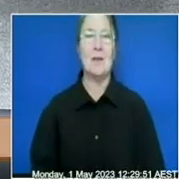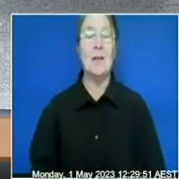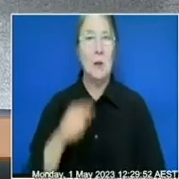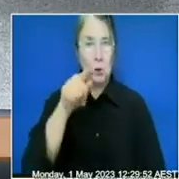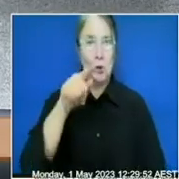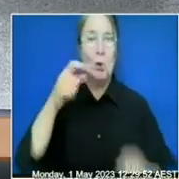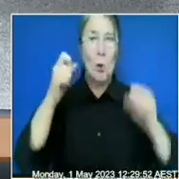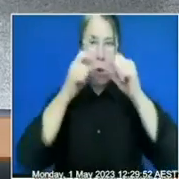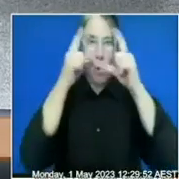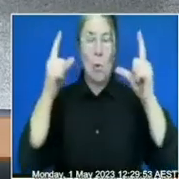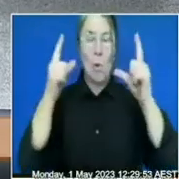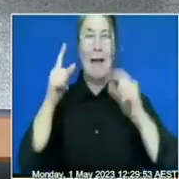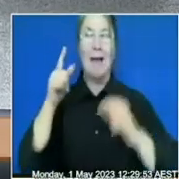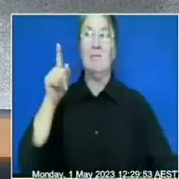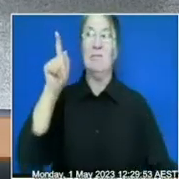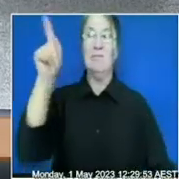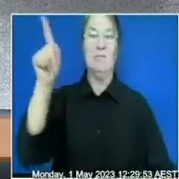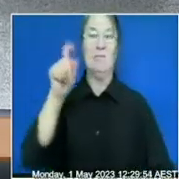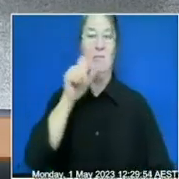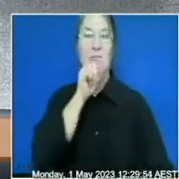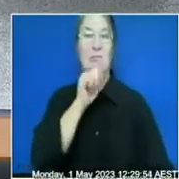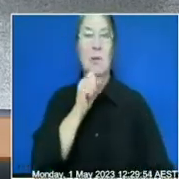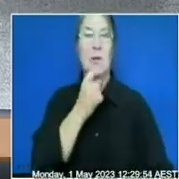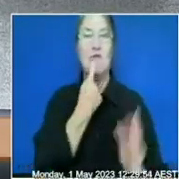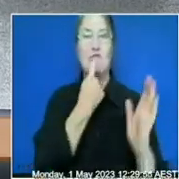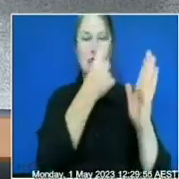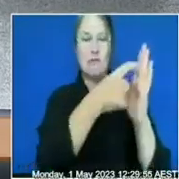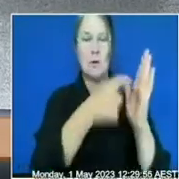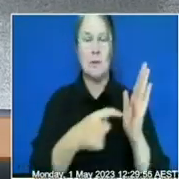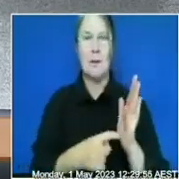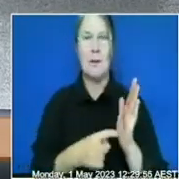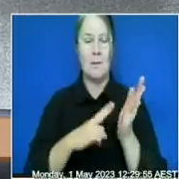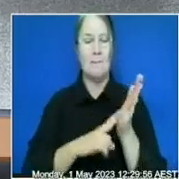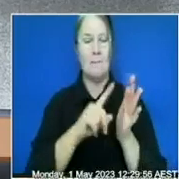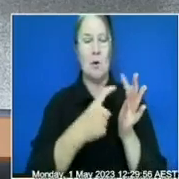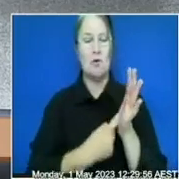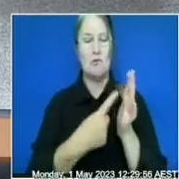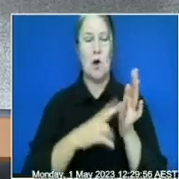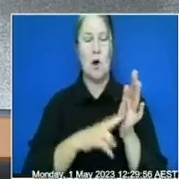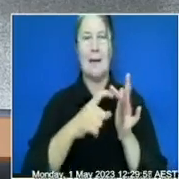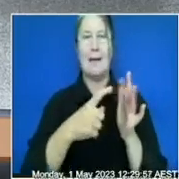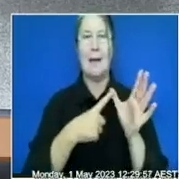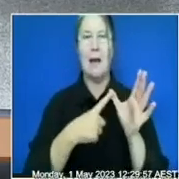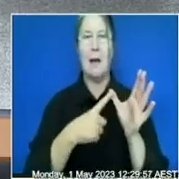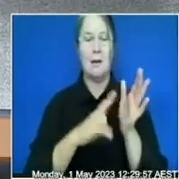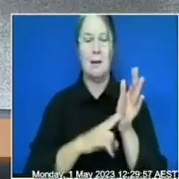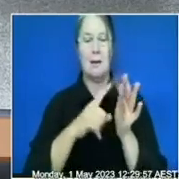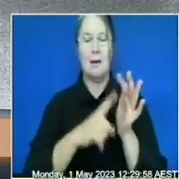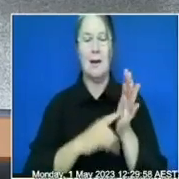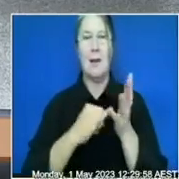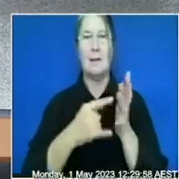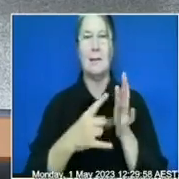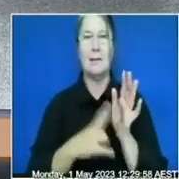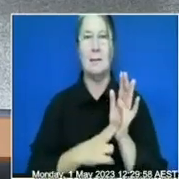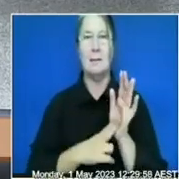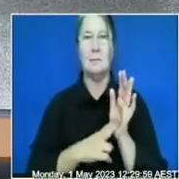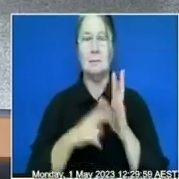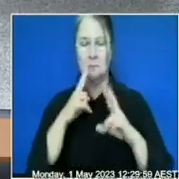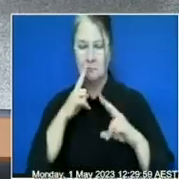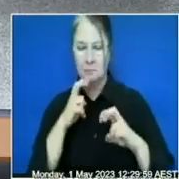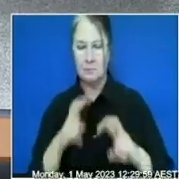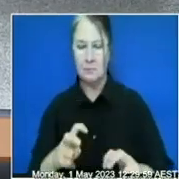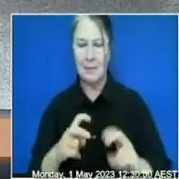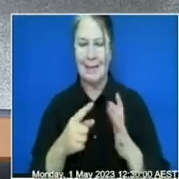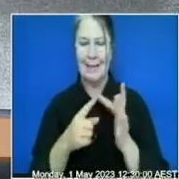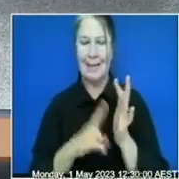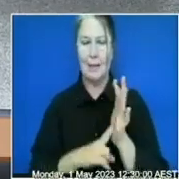McGregor found that the death of Ms Nelson as a result of complications of withdrawal from chronic opiate